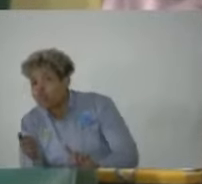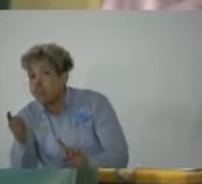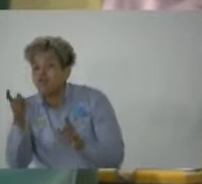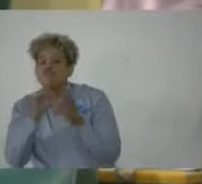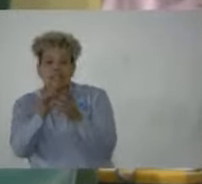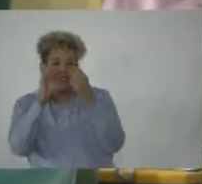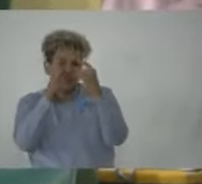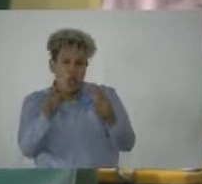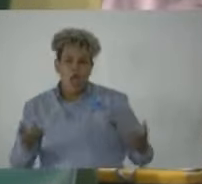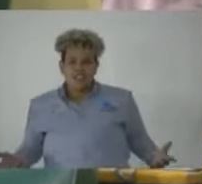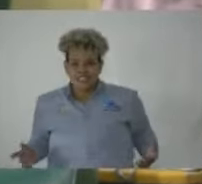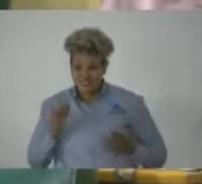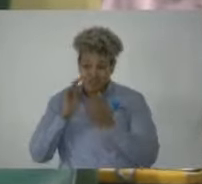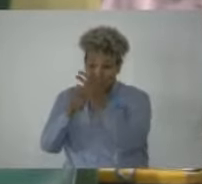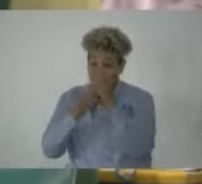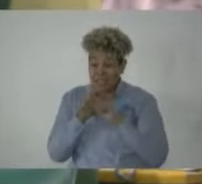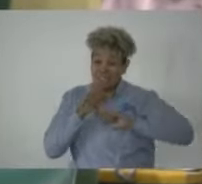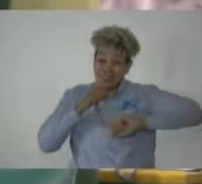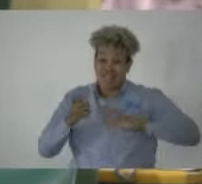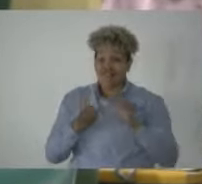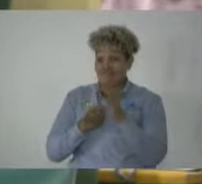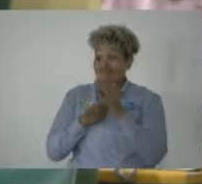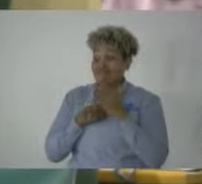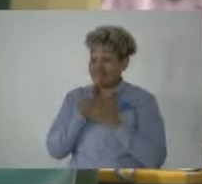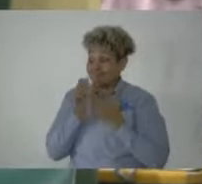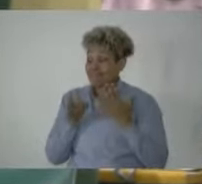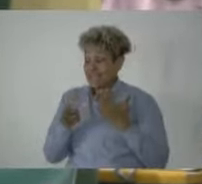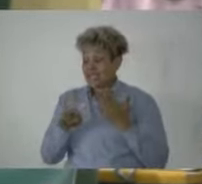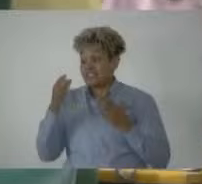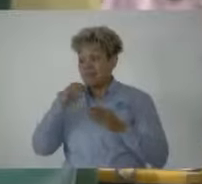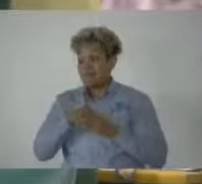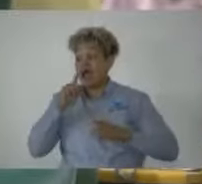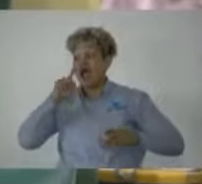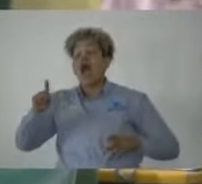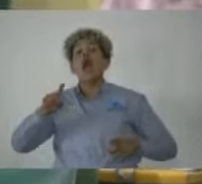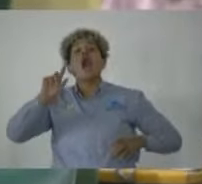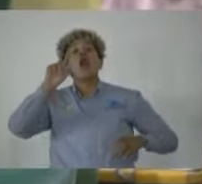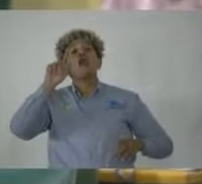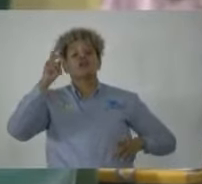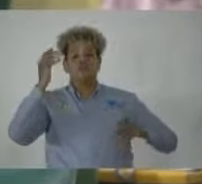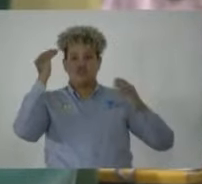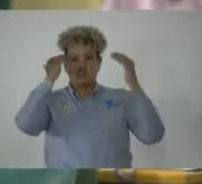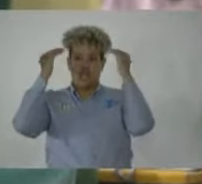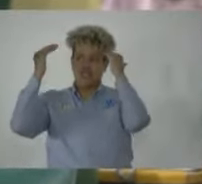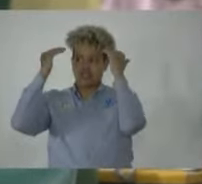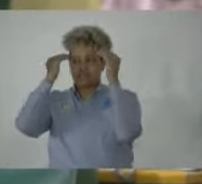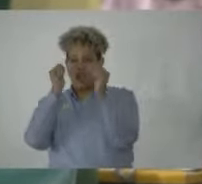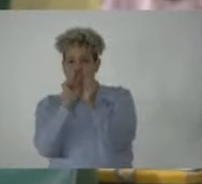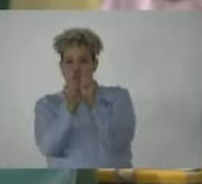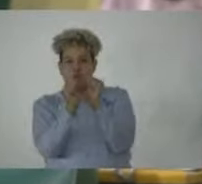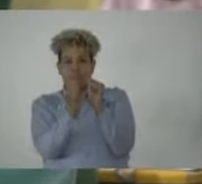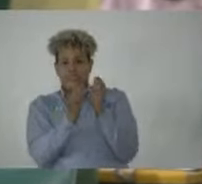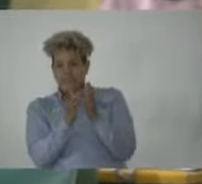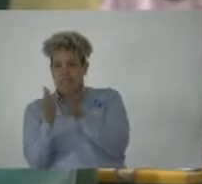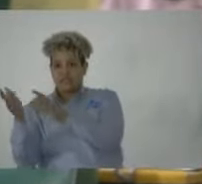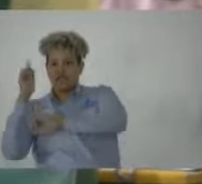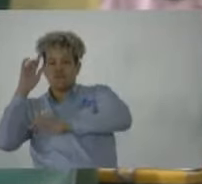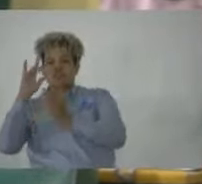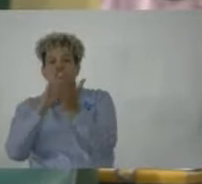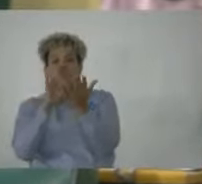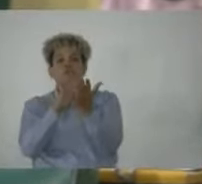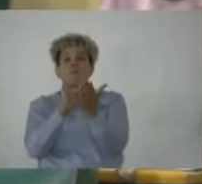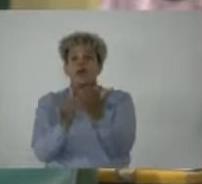those targets. It requires, as a prerequisite, and here is the part, a transparent competitive mechanism for the central bank